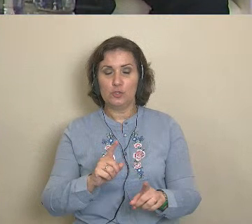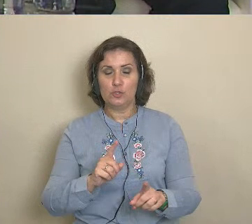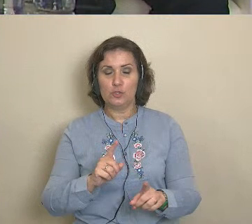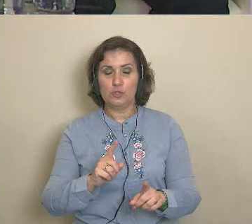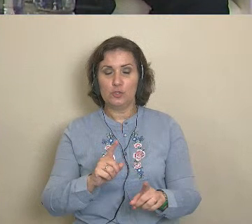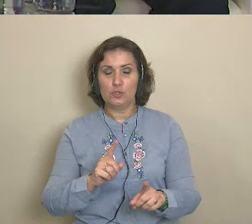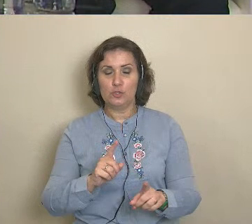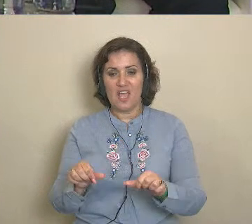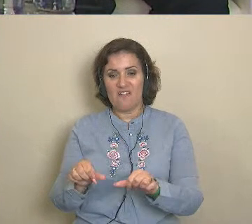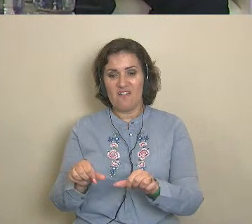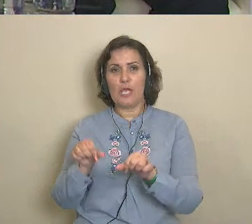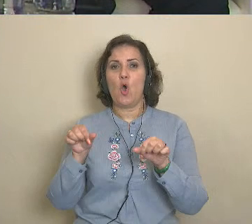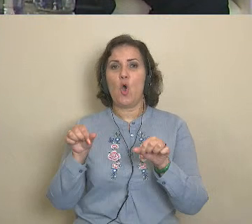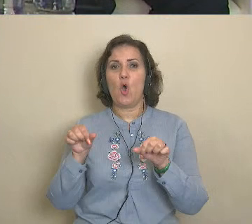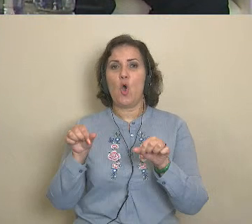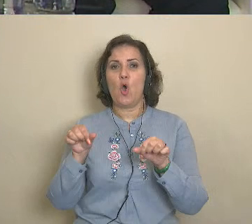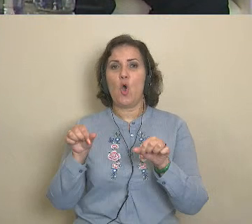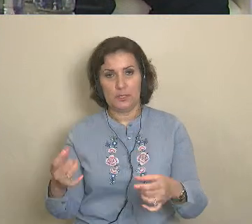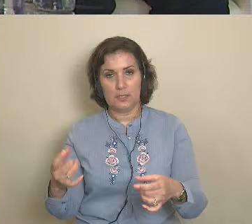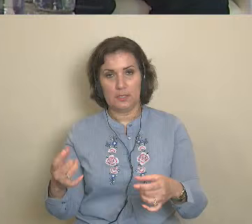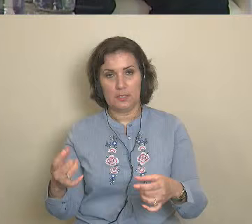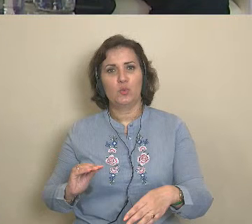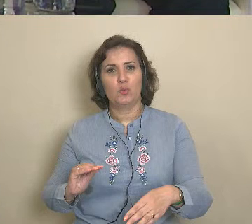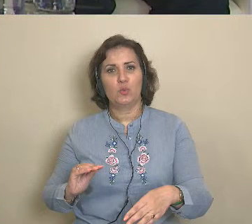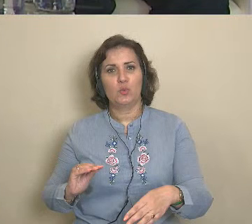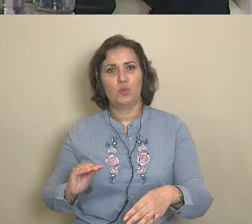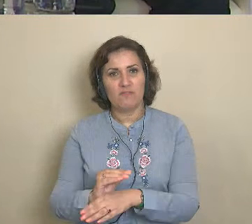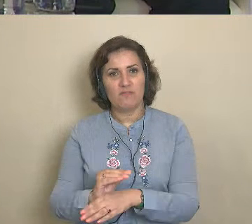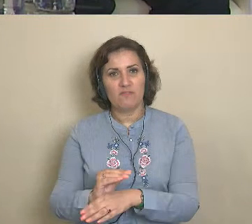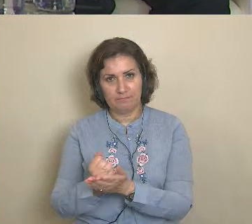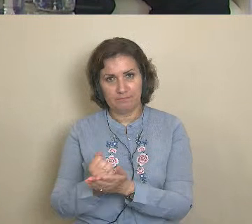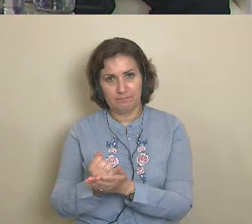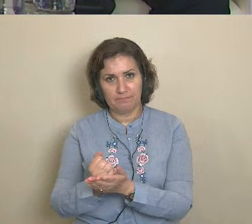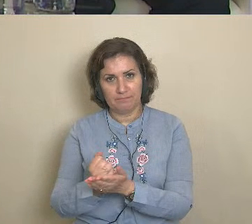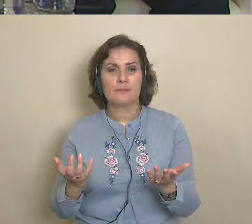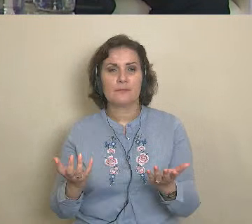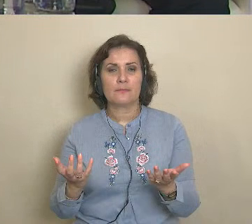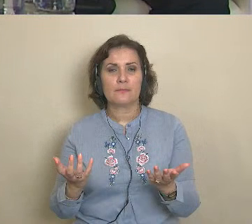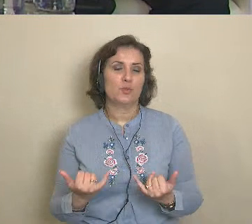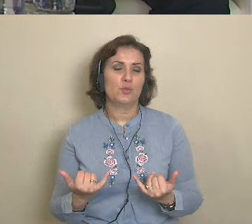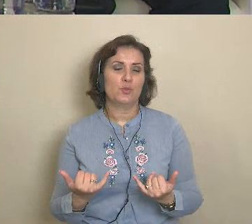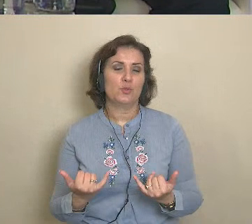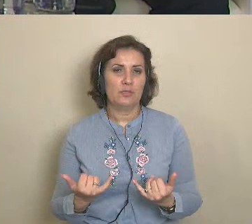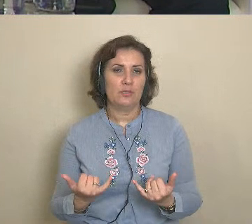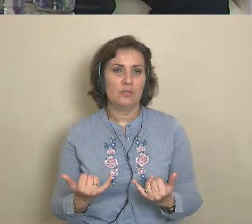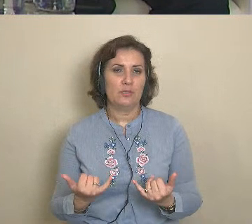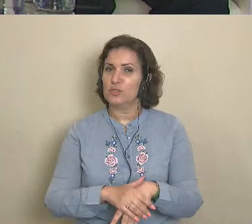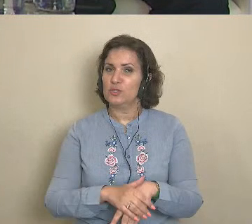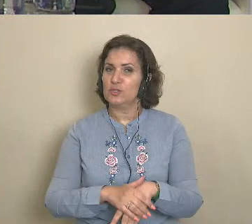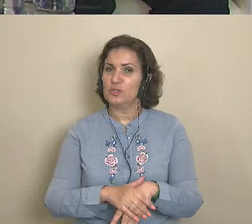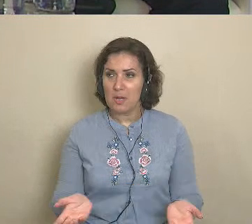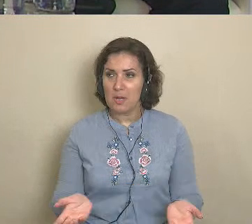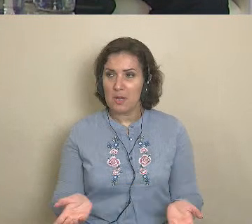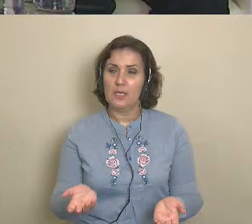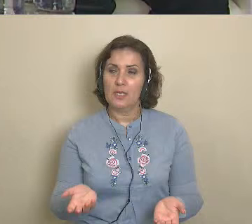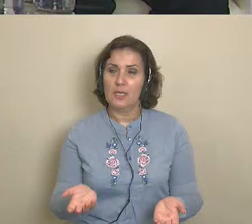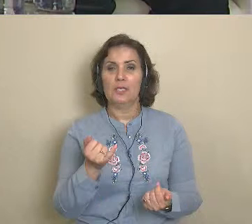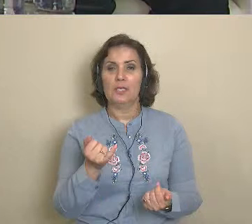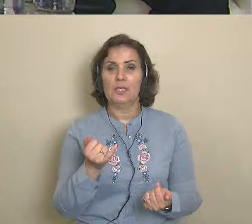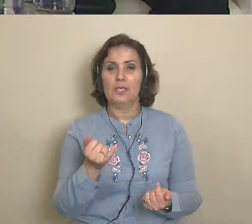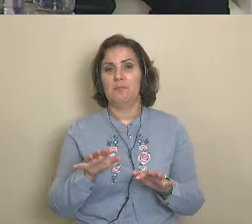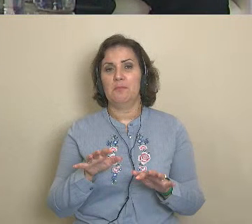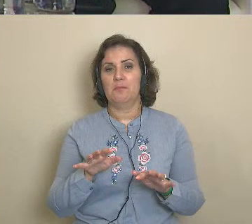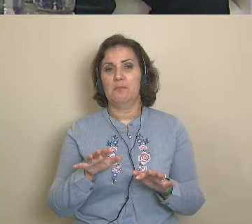are attached to each other, and to separate one voting box we need an additional resource